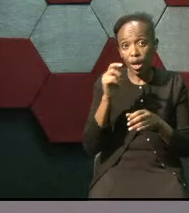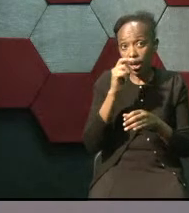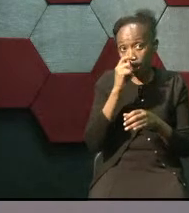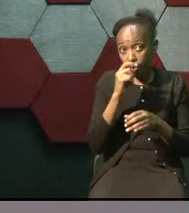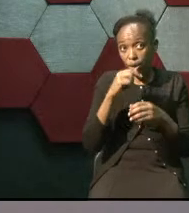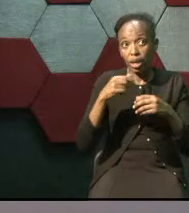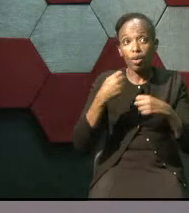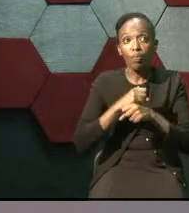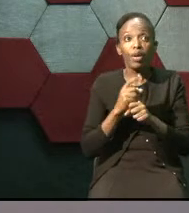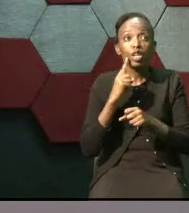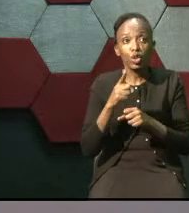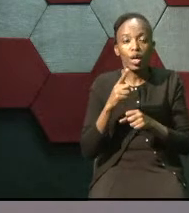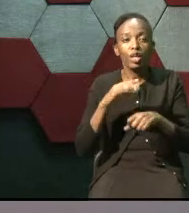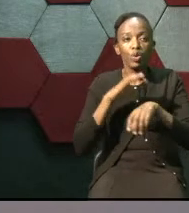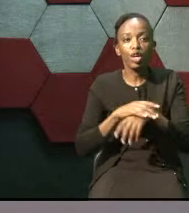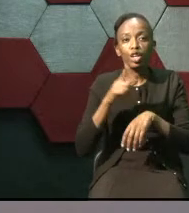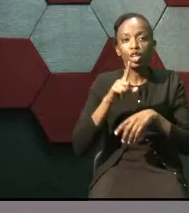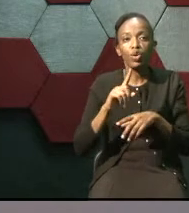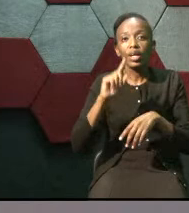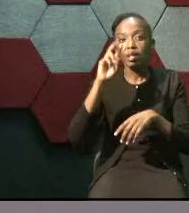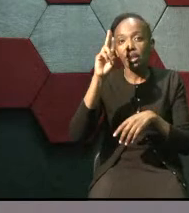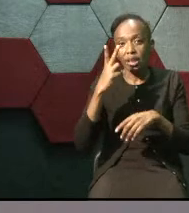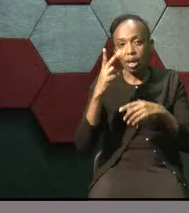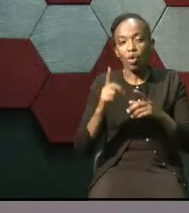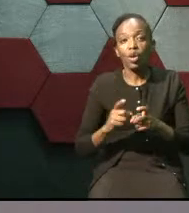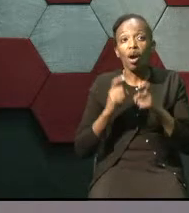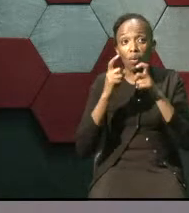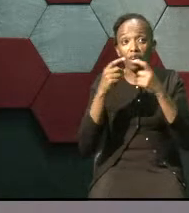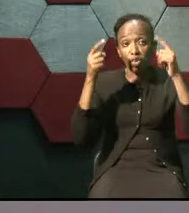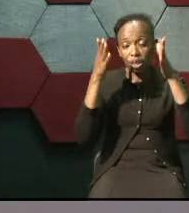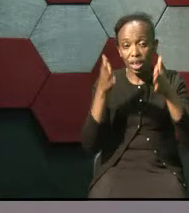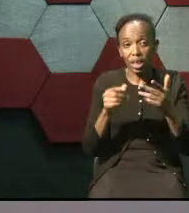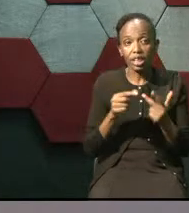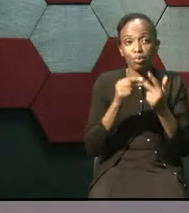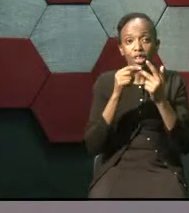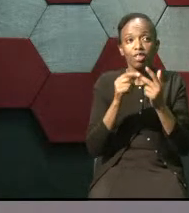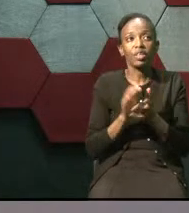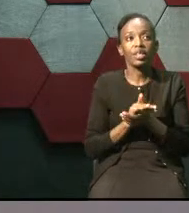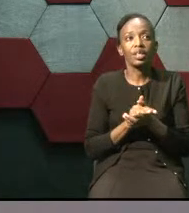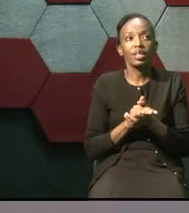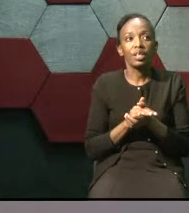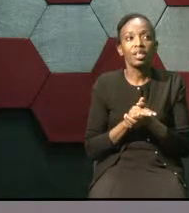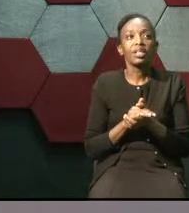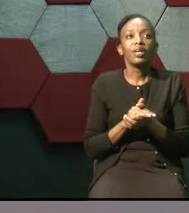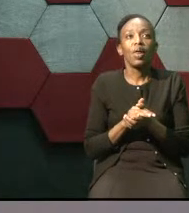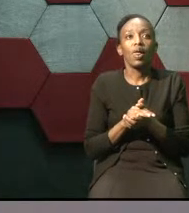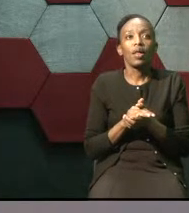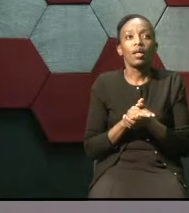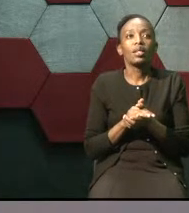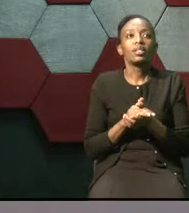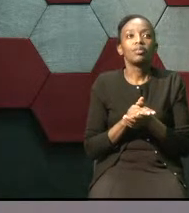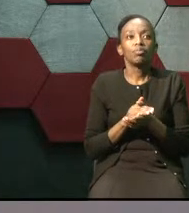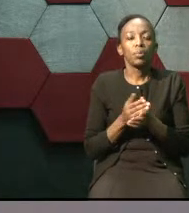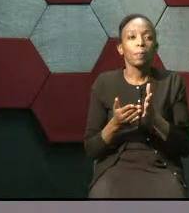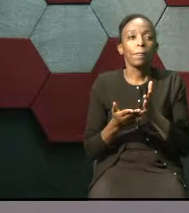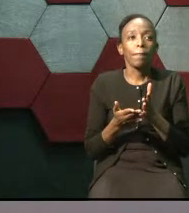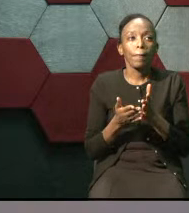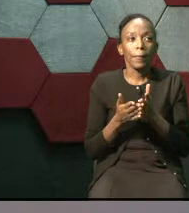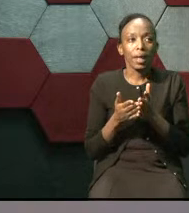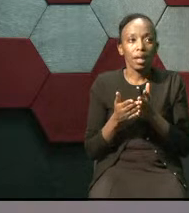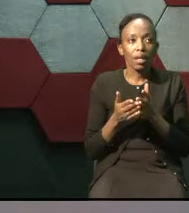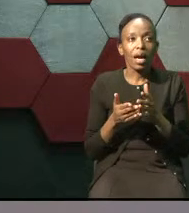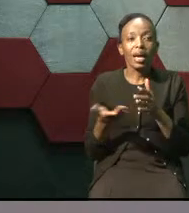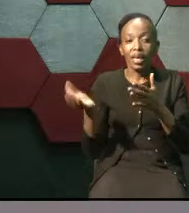ensure that you get your second award just for winning this specific award. Yeah. Fantastic, fantastic. They got the whole Kilifi